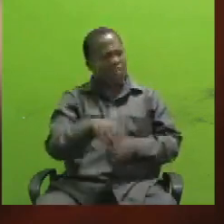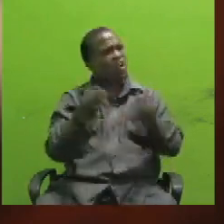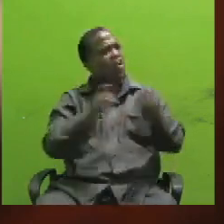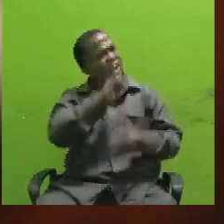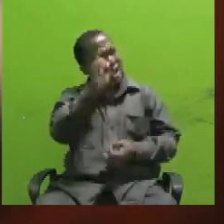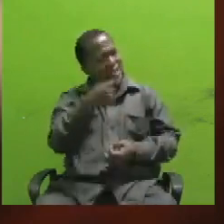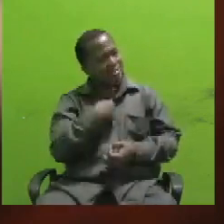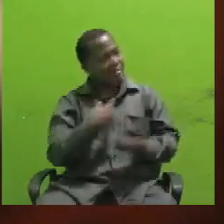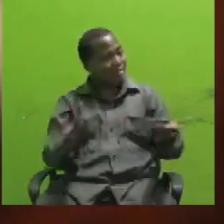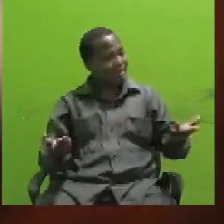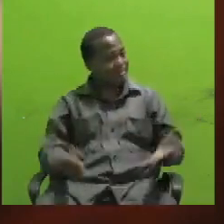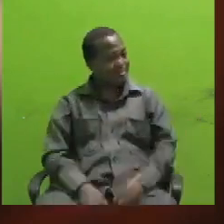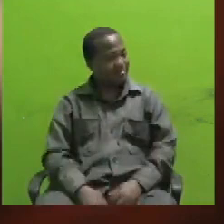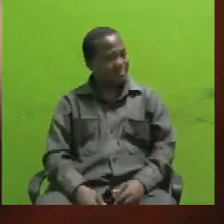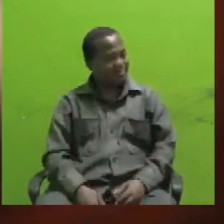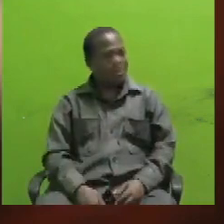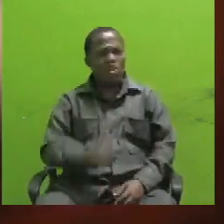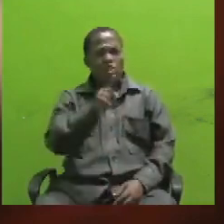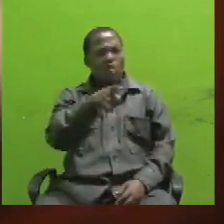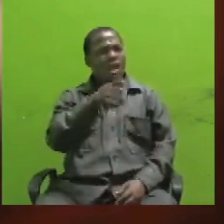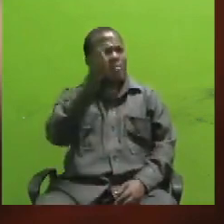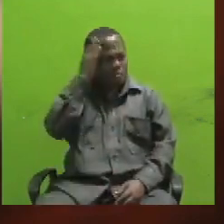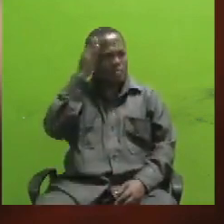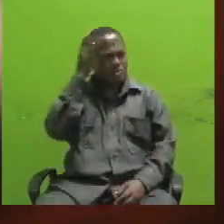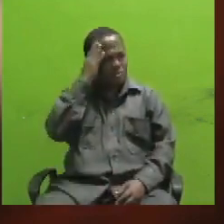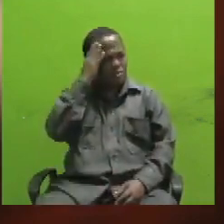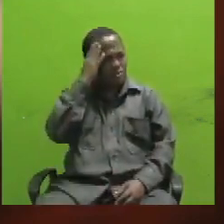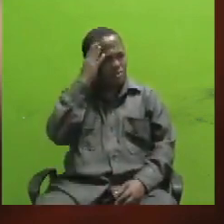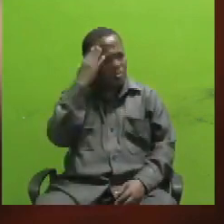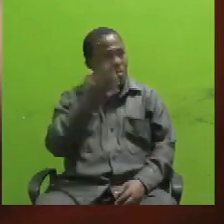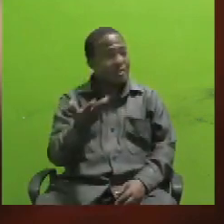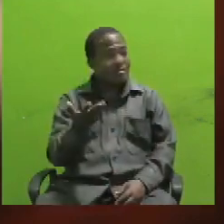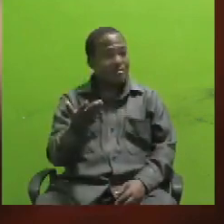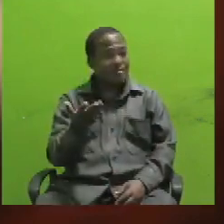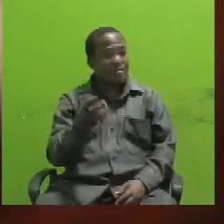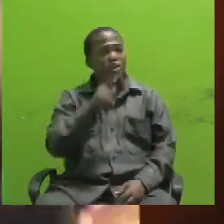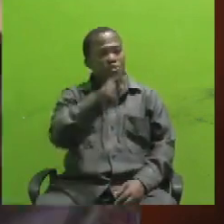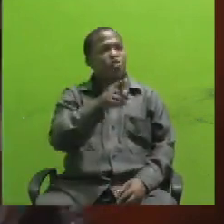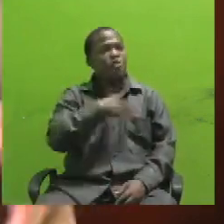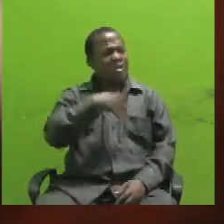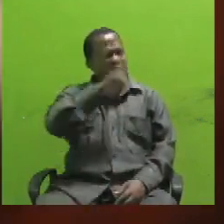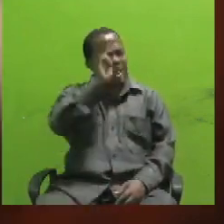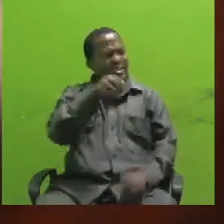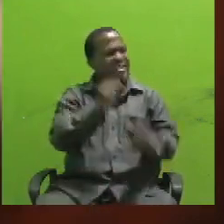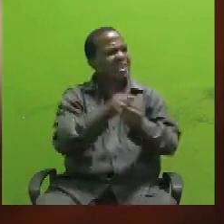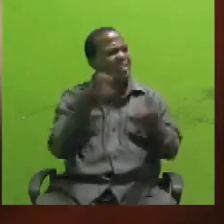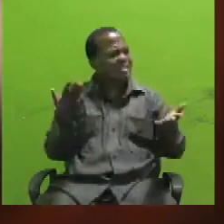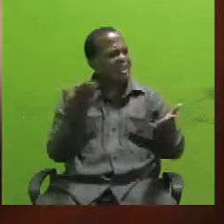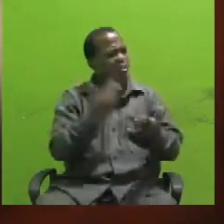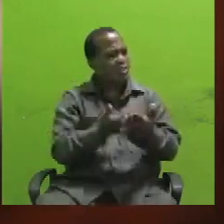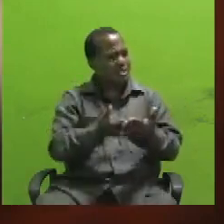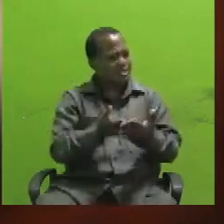ask. Yes, he wanted to know. Yes, do you want to ask anything? Ask me,